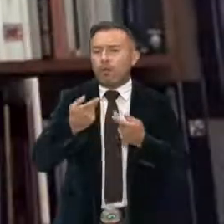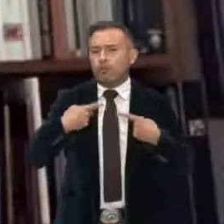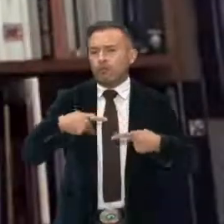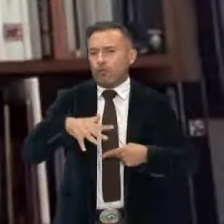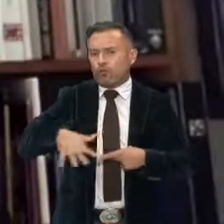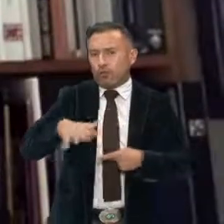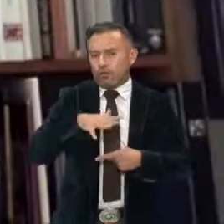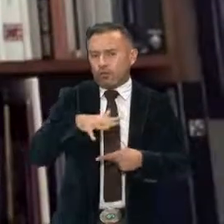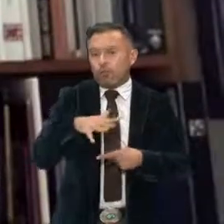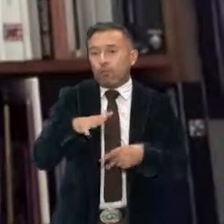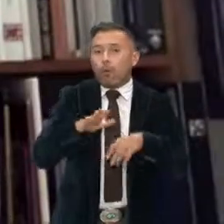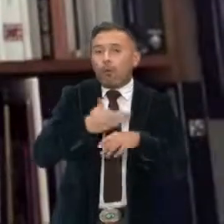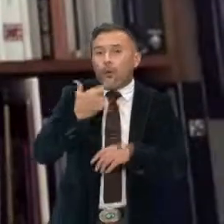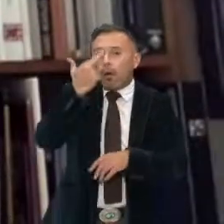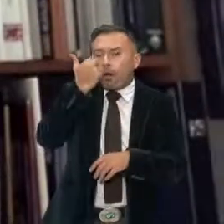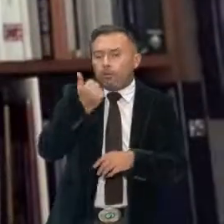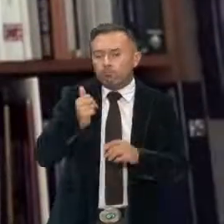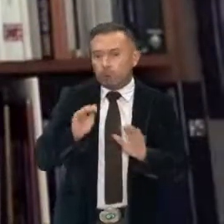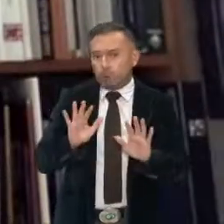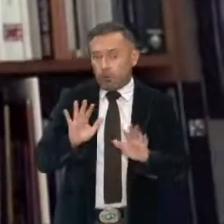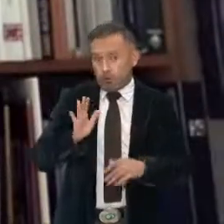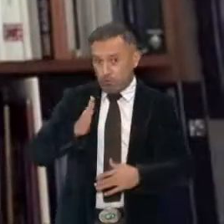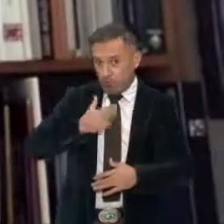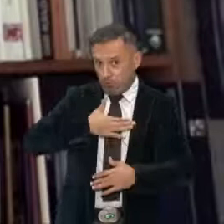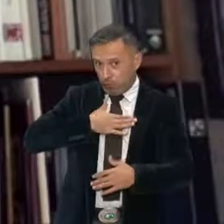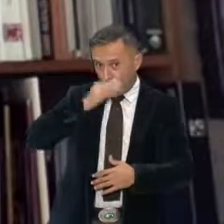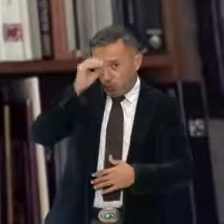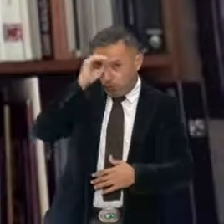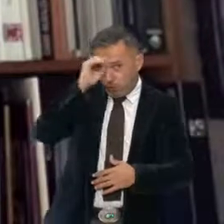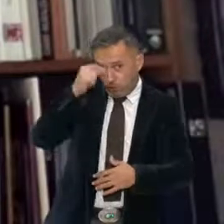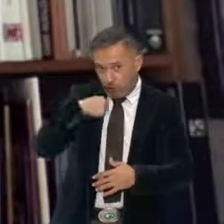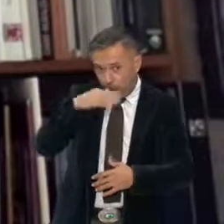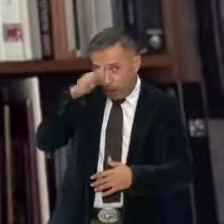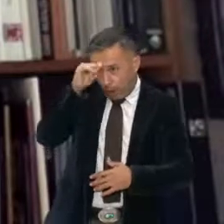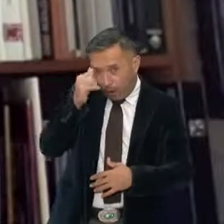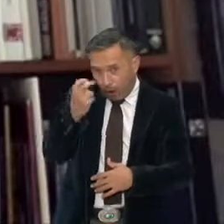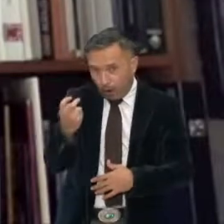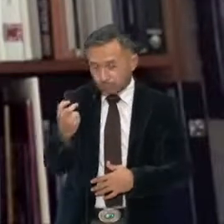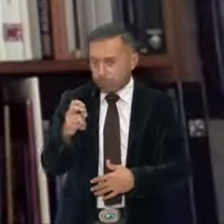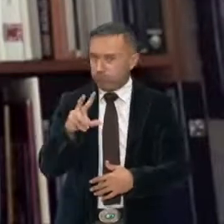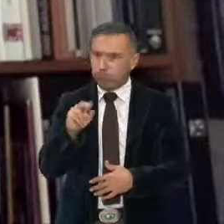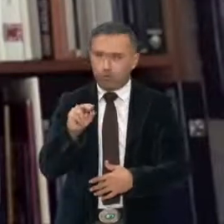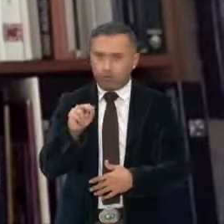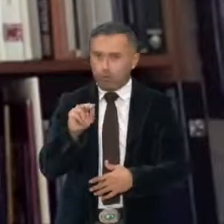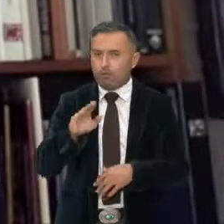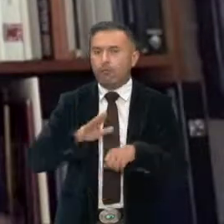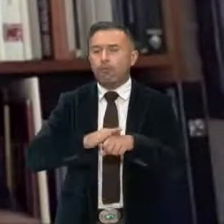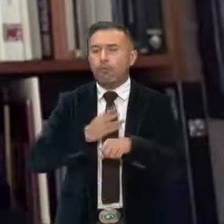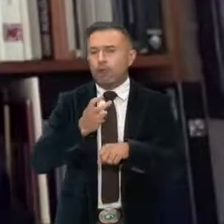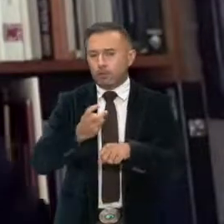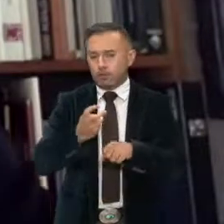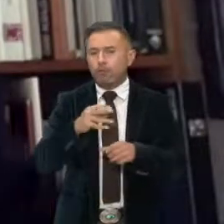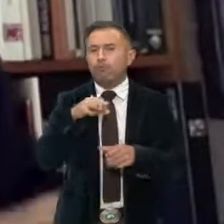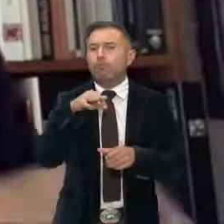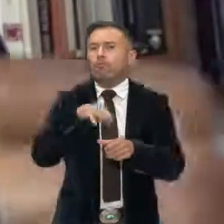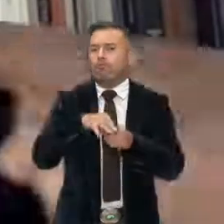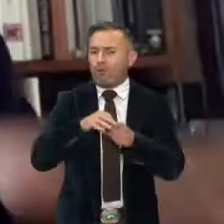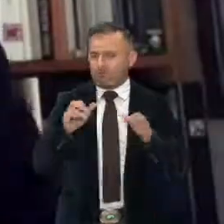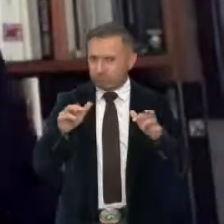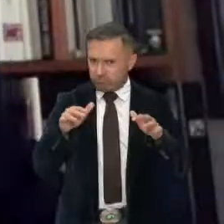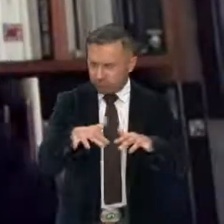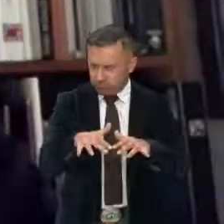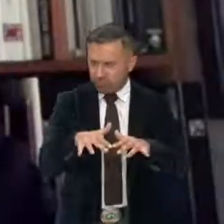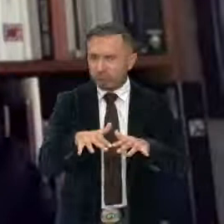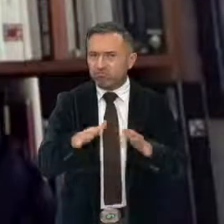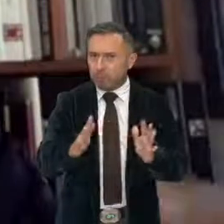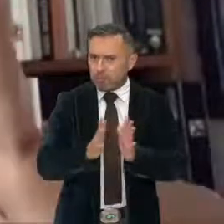for Bolivia right now. Reasons that matter. We don't share this political criteria, and that's why we have